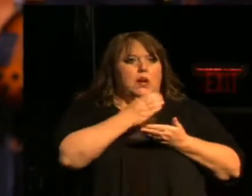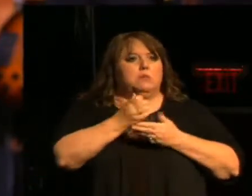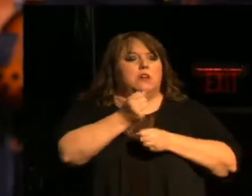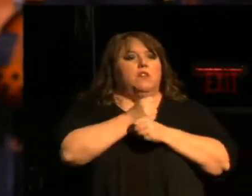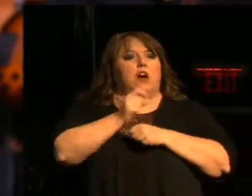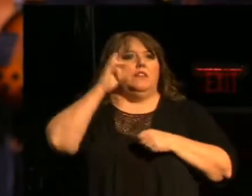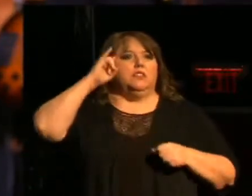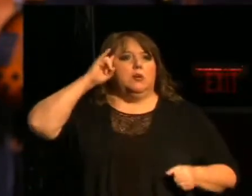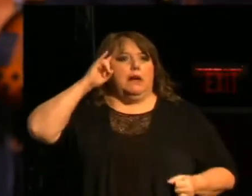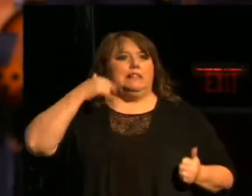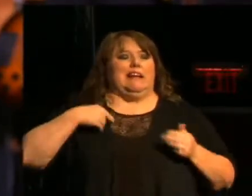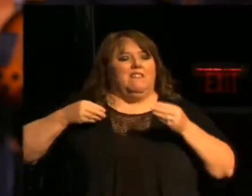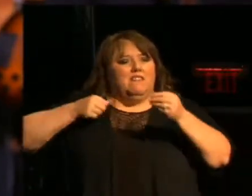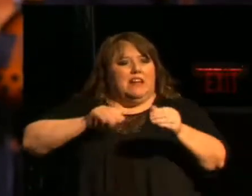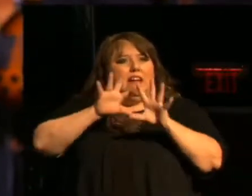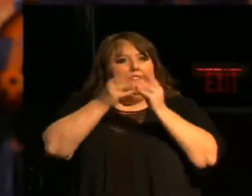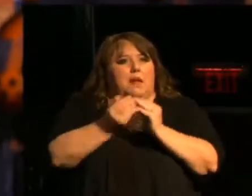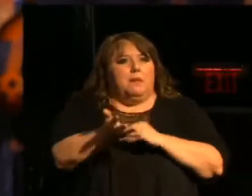For His eye